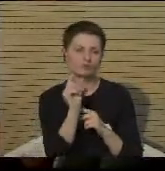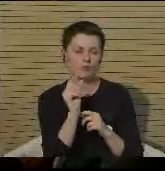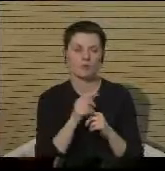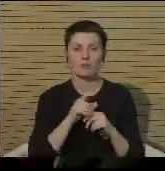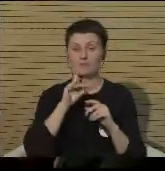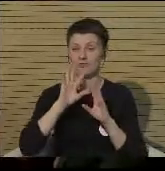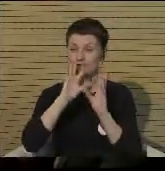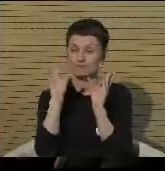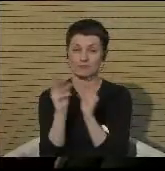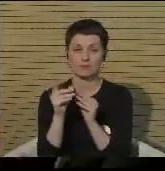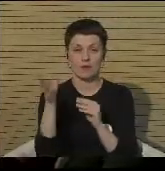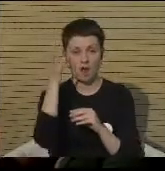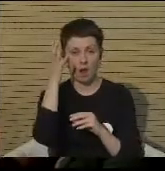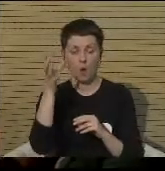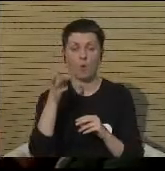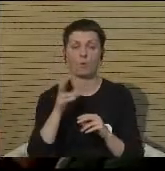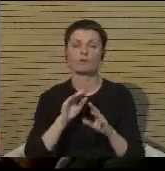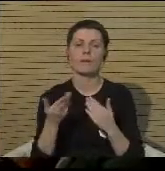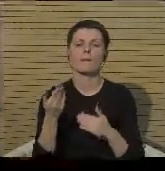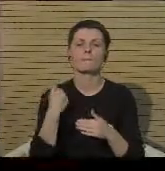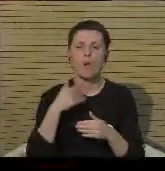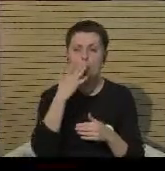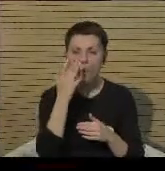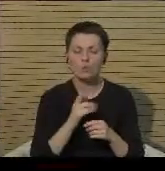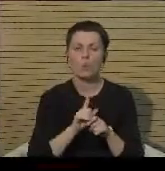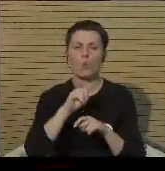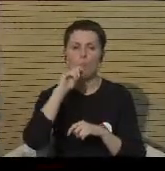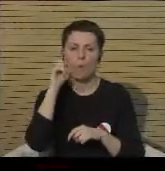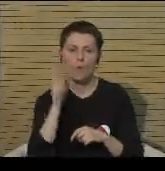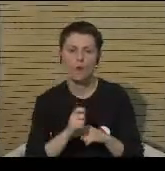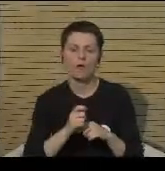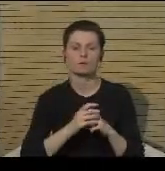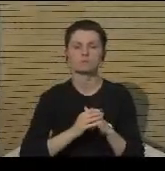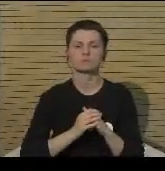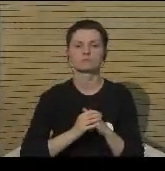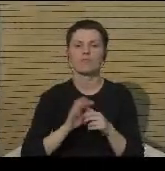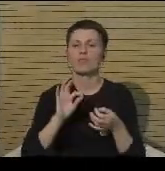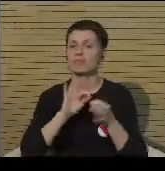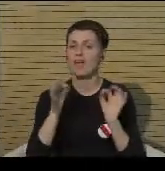well. All the authors from Belarus, Ukraine,